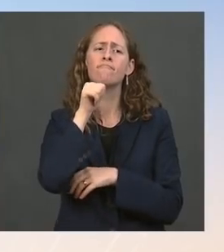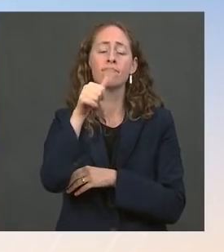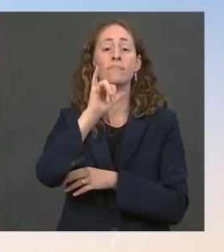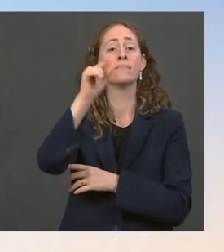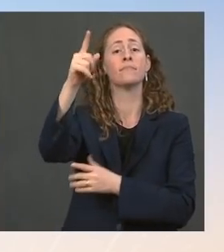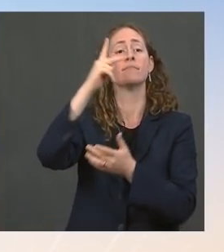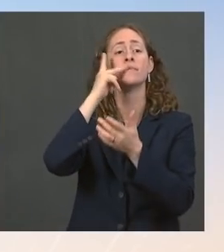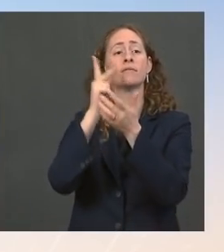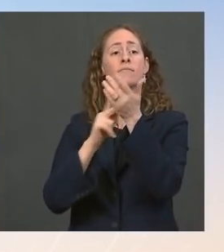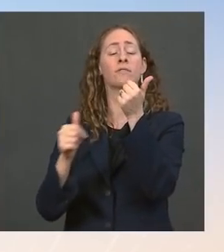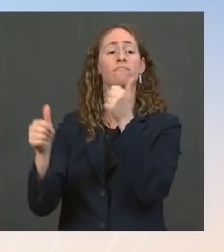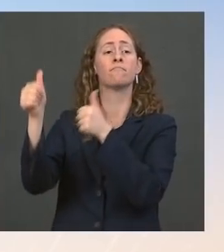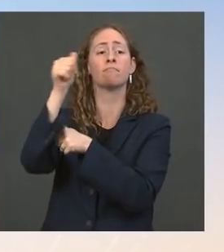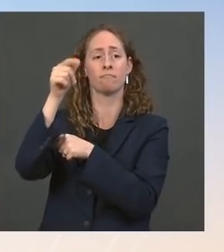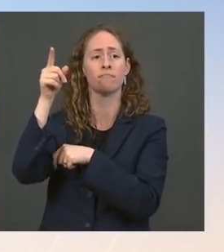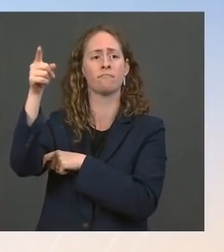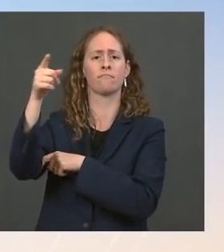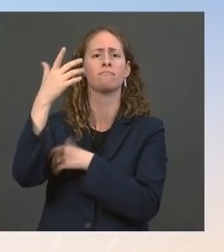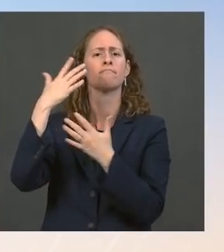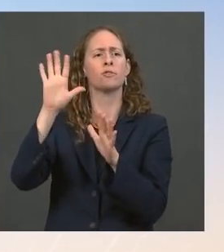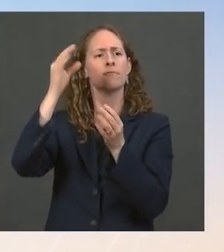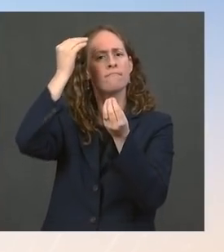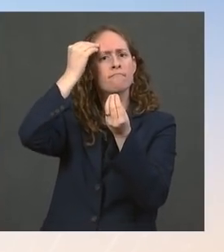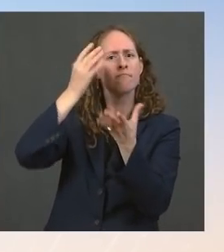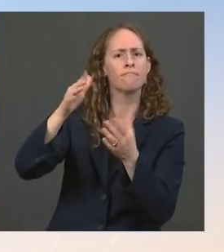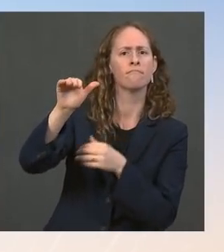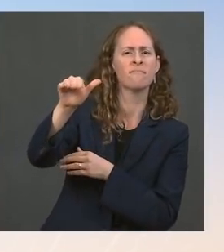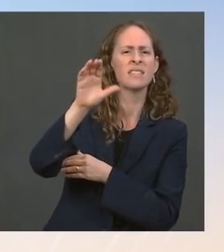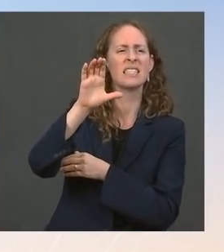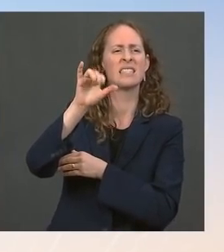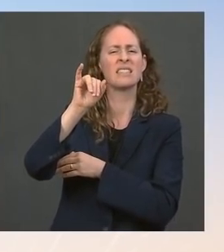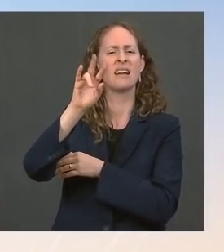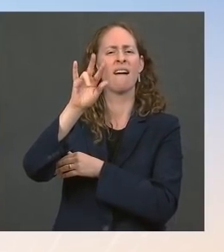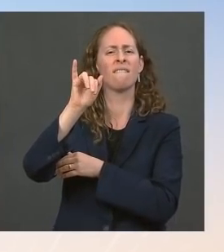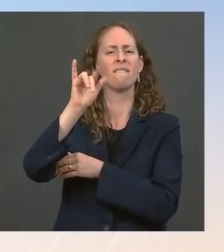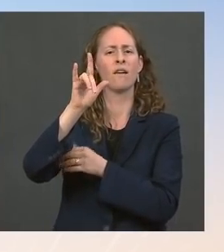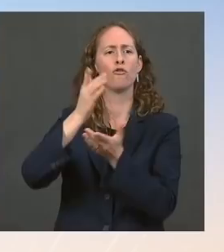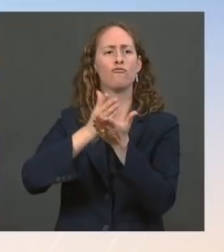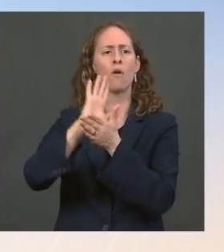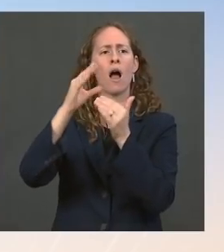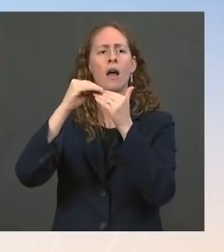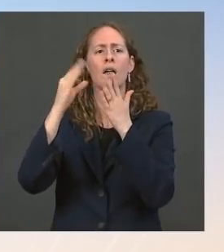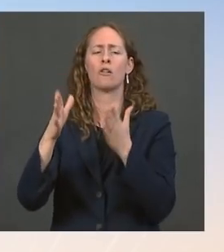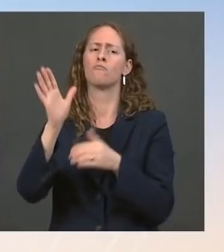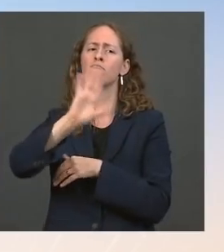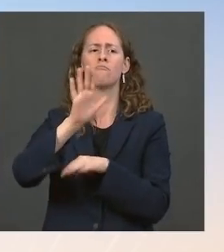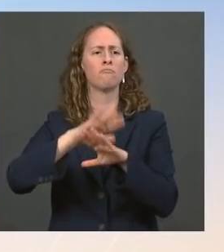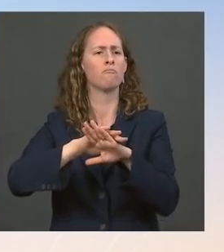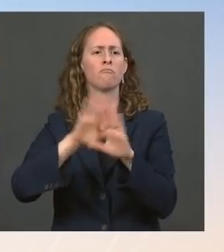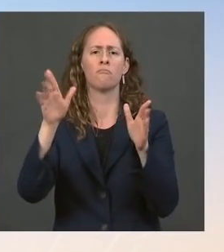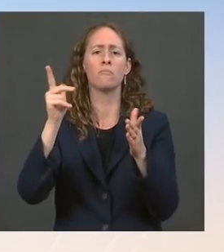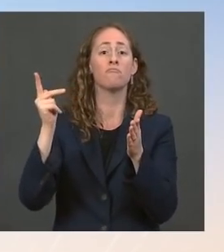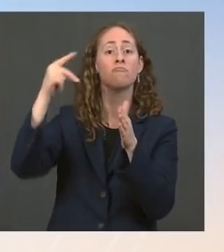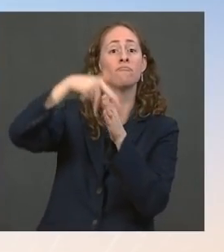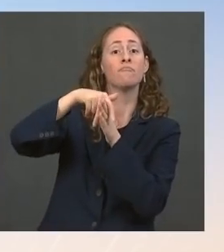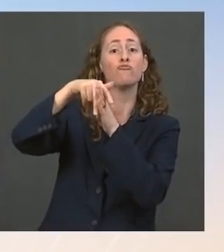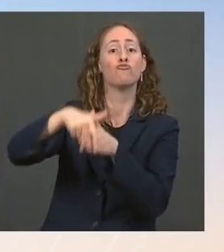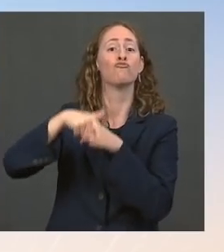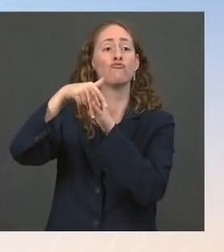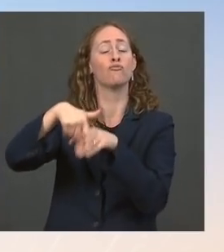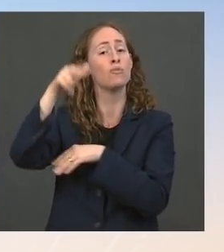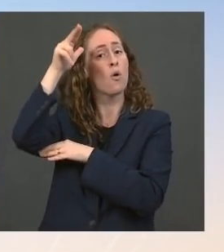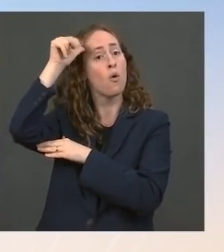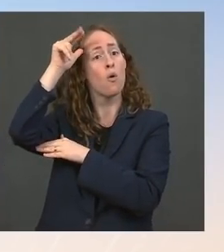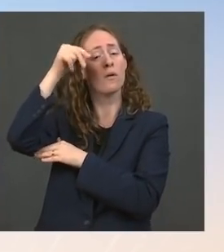to civil rights leaders earlier this morning that we would no longer be using horses in Del Rio. So that is something, a policy change that